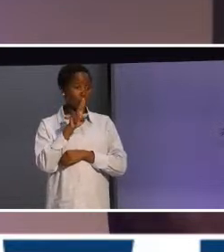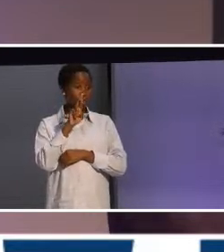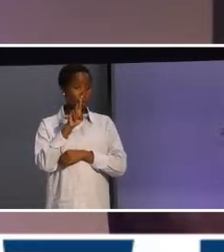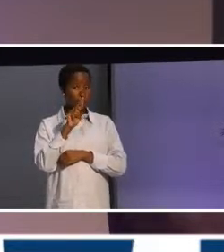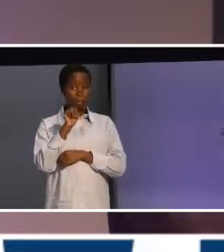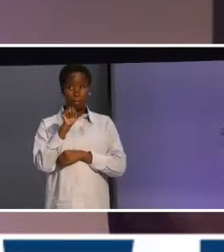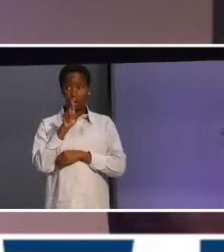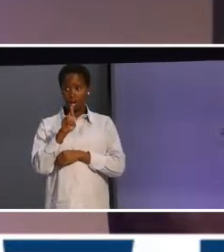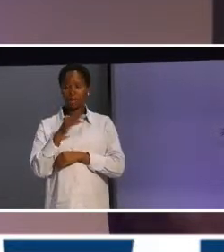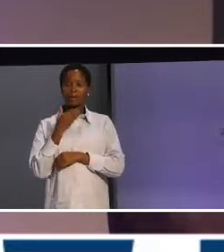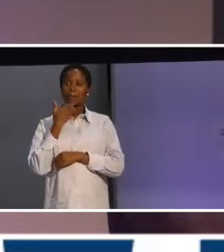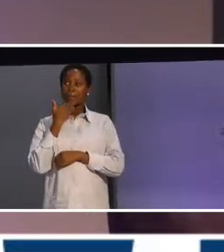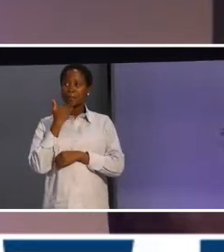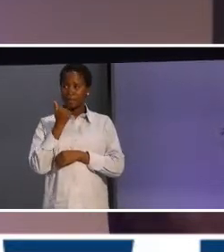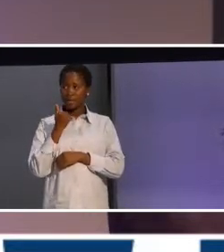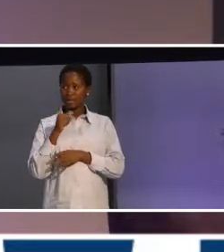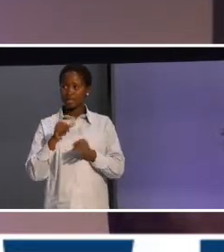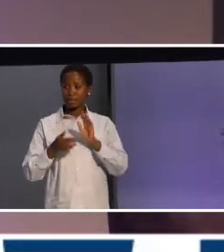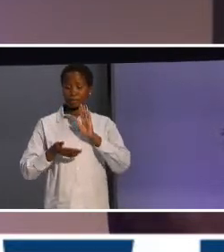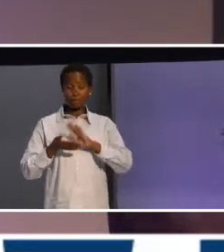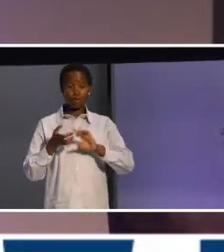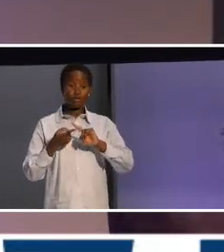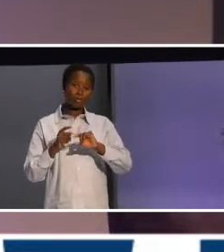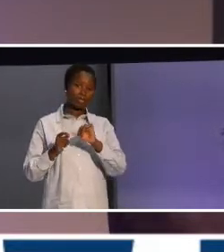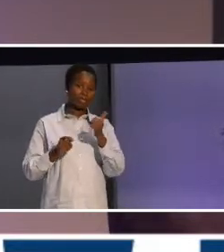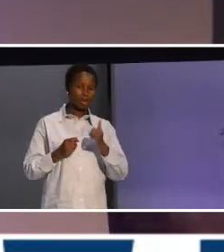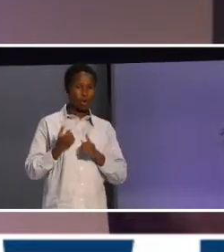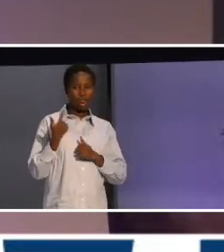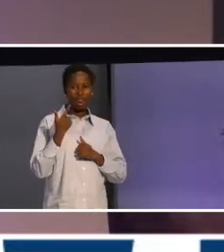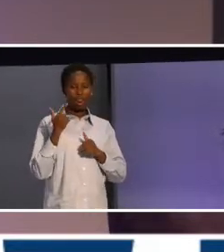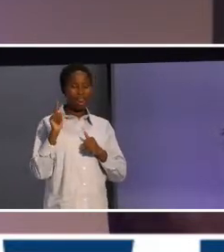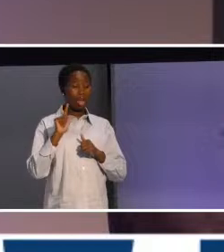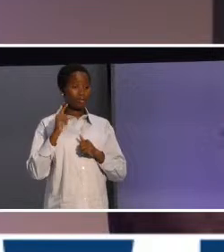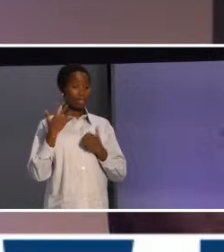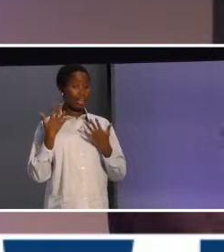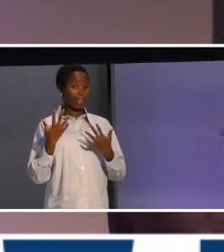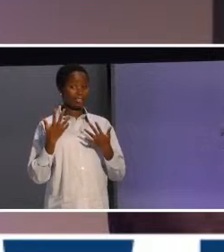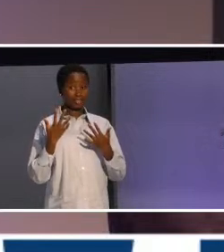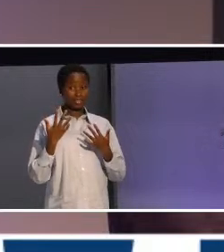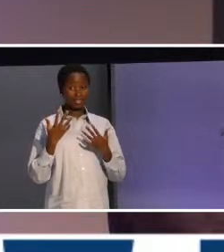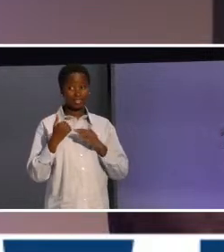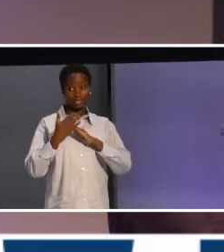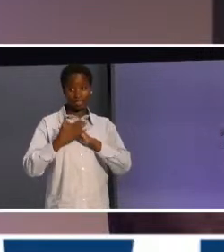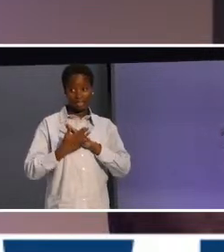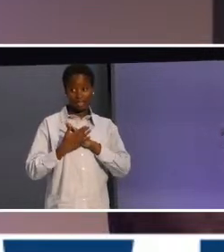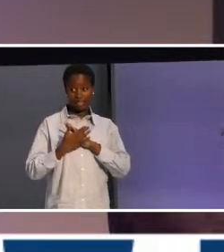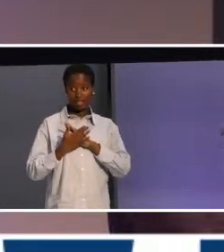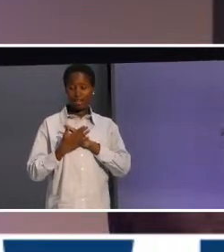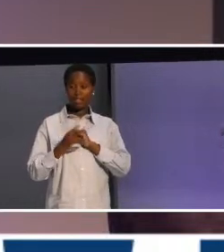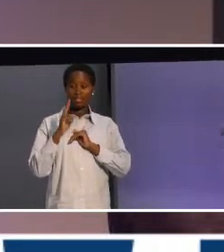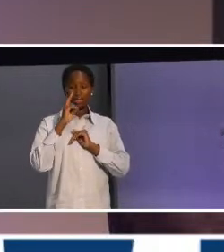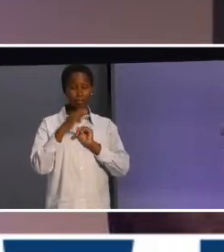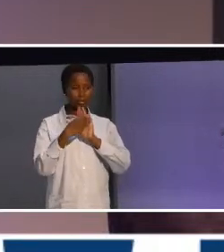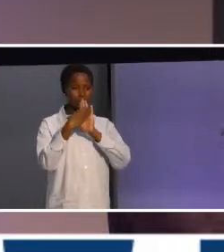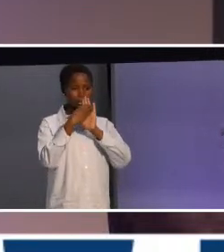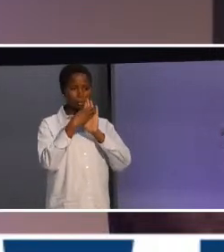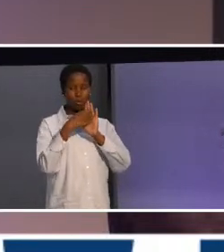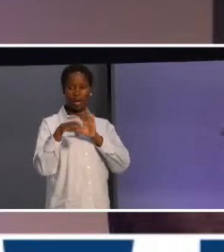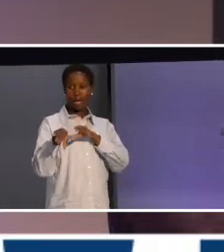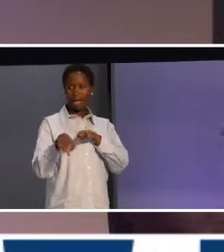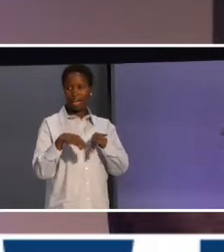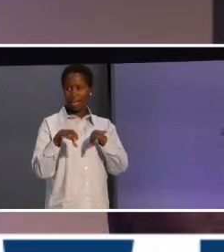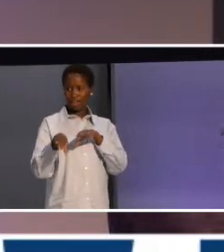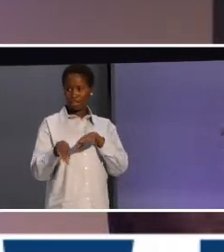please proceed to the left-hand side where the symbolic action of the change